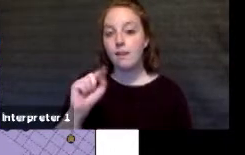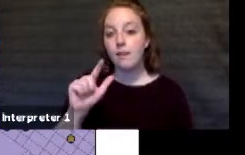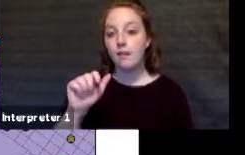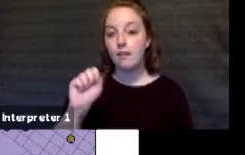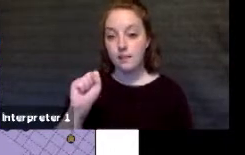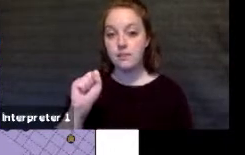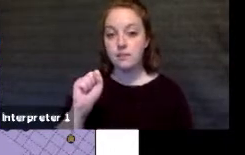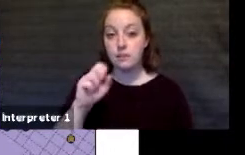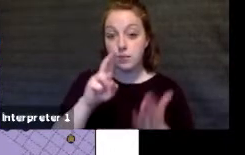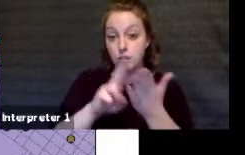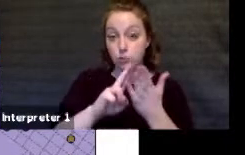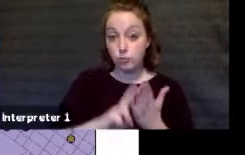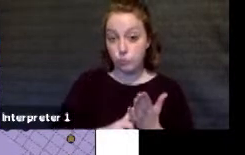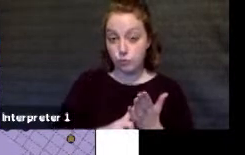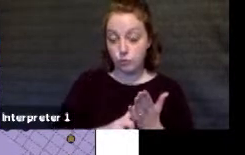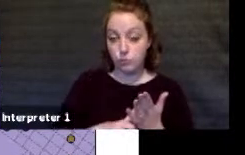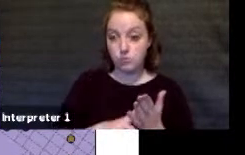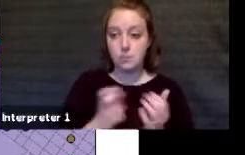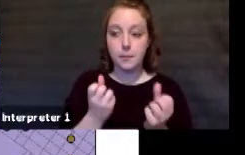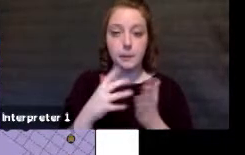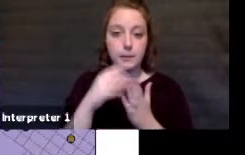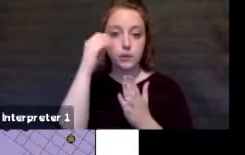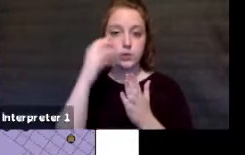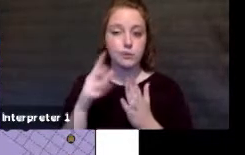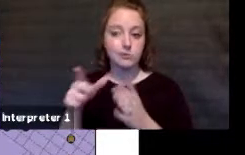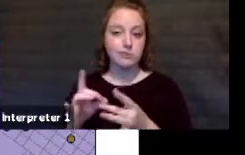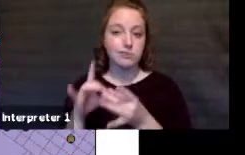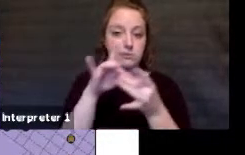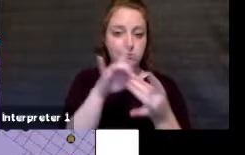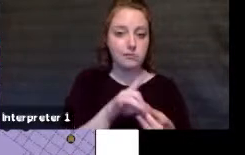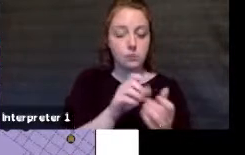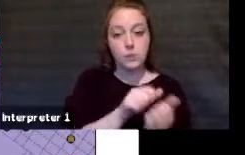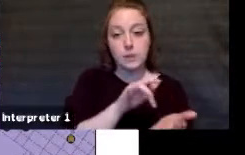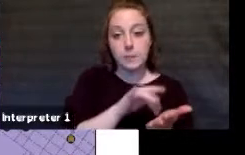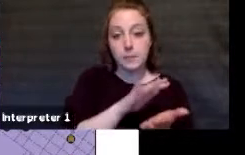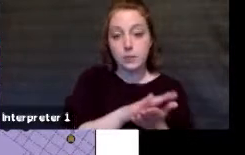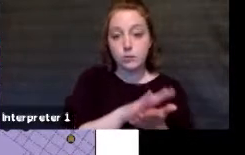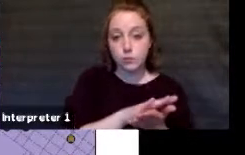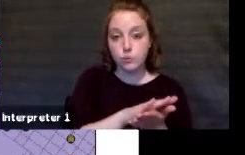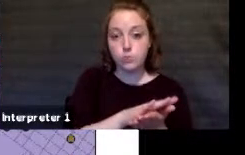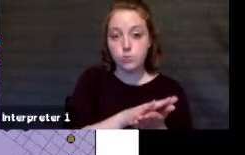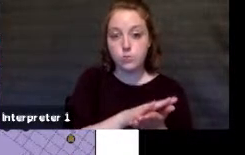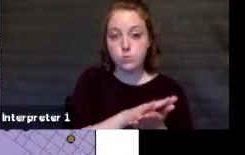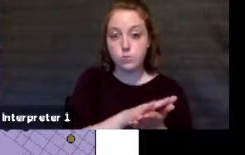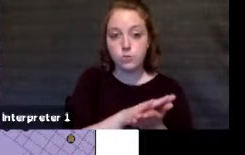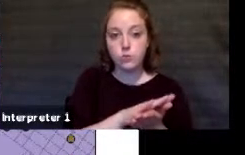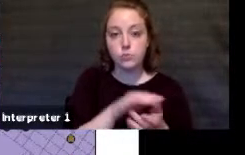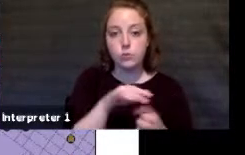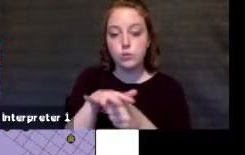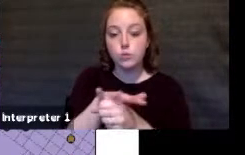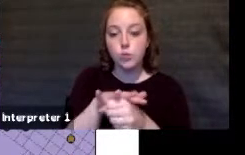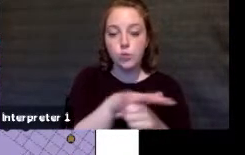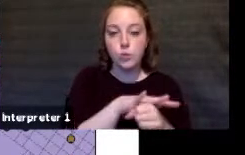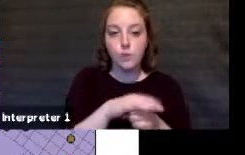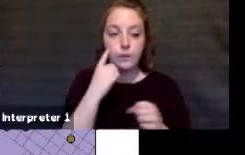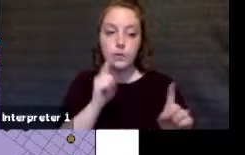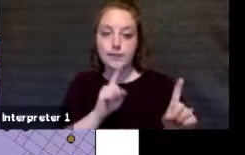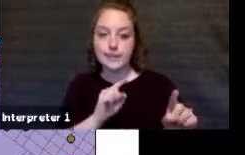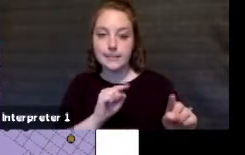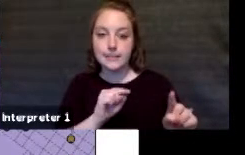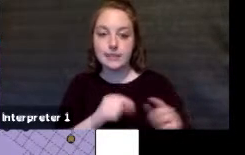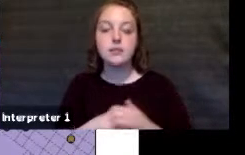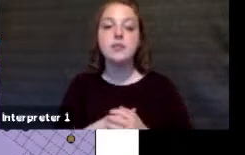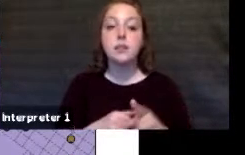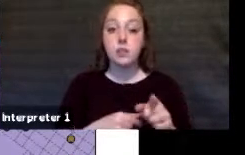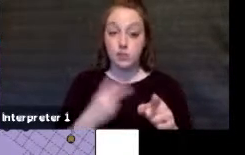the number of students in the program related to the middle school attendance zones that those students lived in. You can